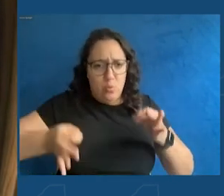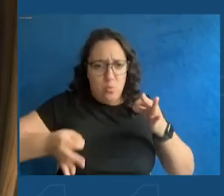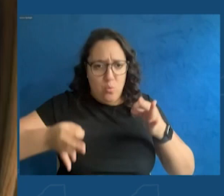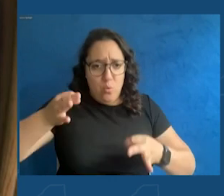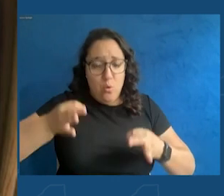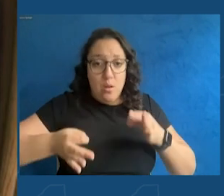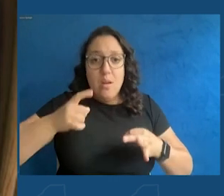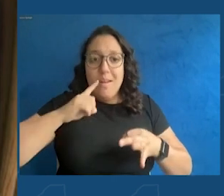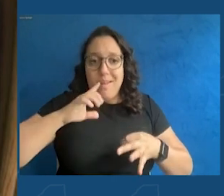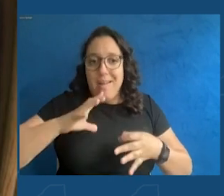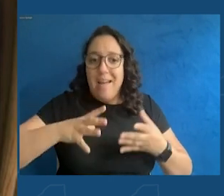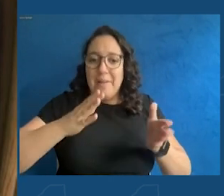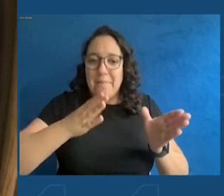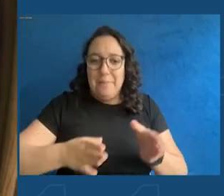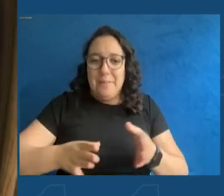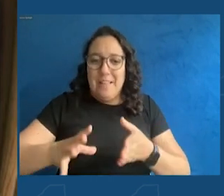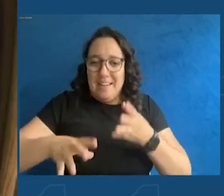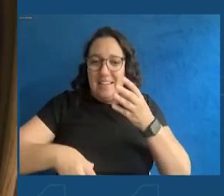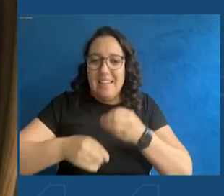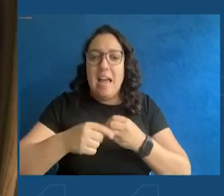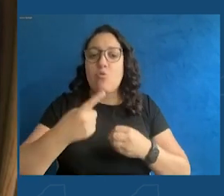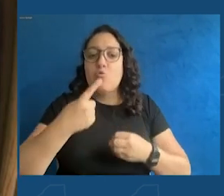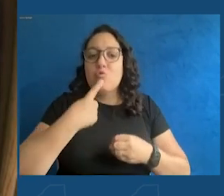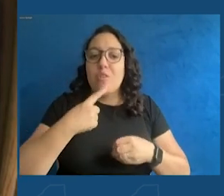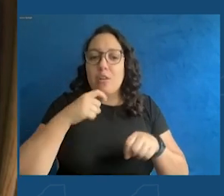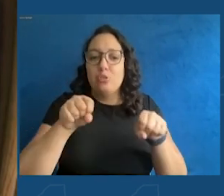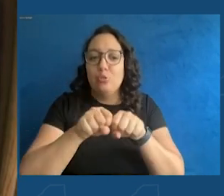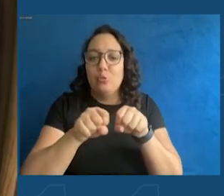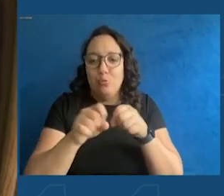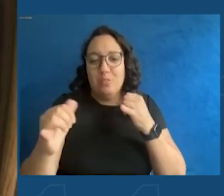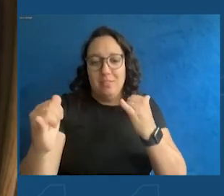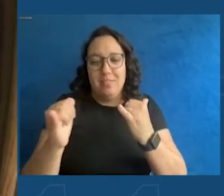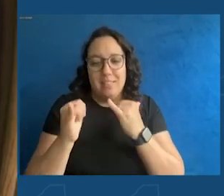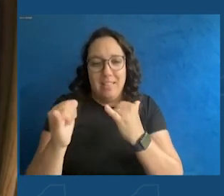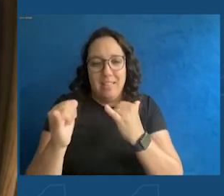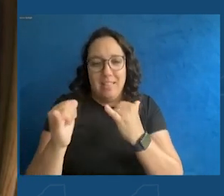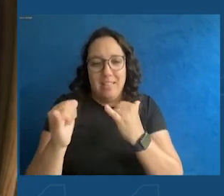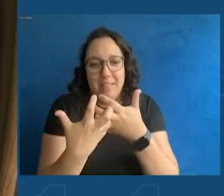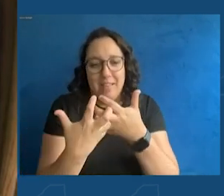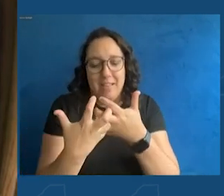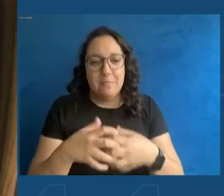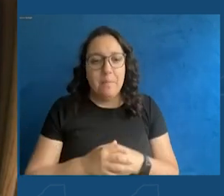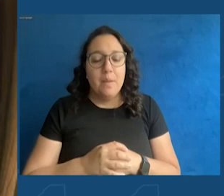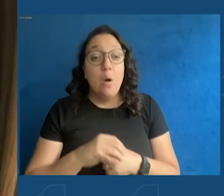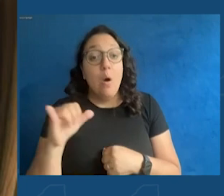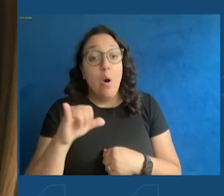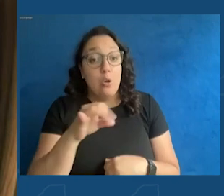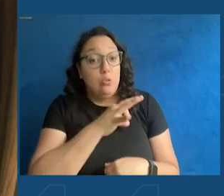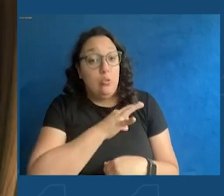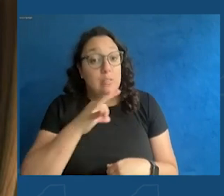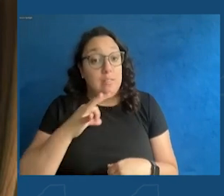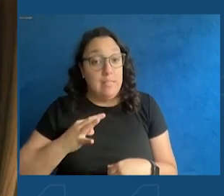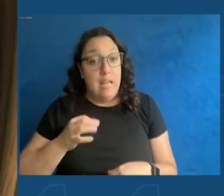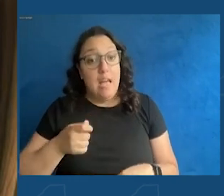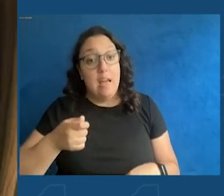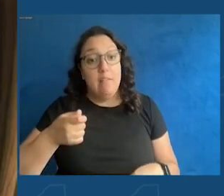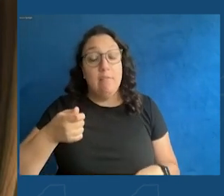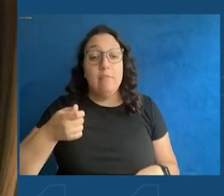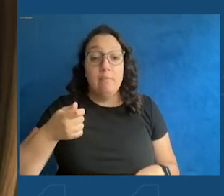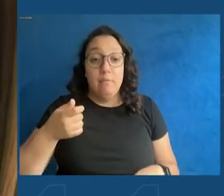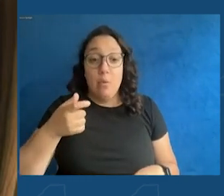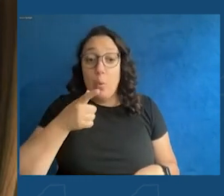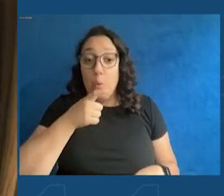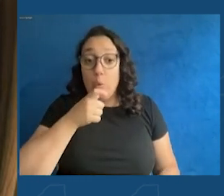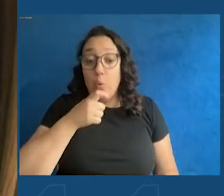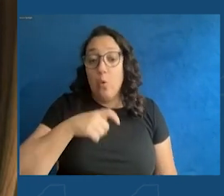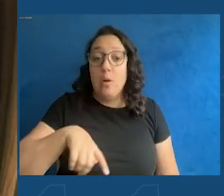red shoes as well. I also want to thank the tremendous staff of the court, especially our clerk, Lisa LaCourse, and